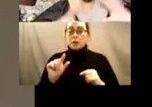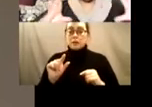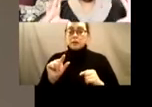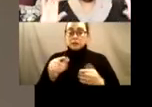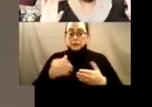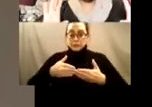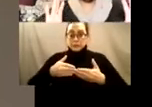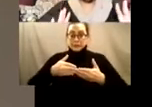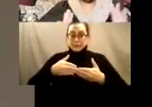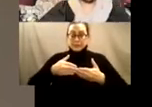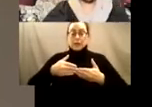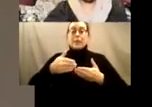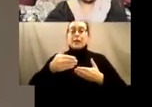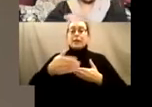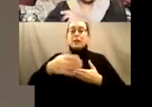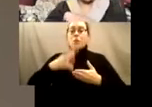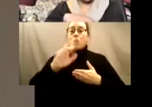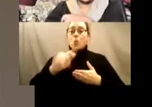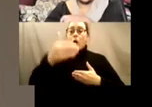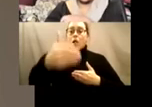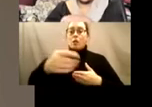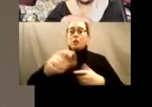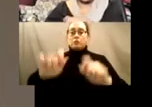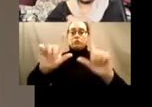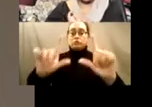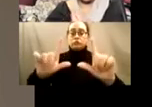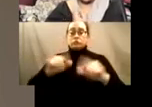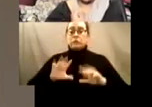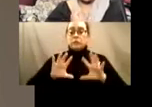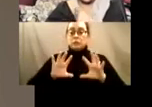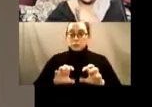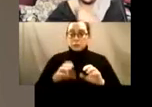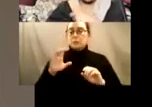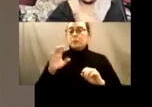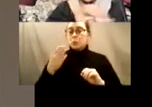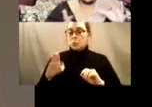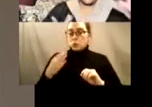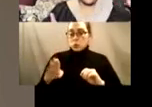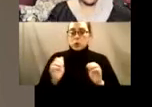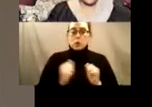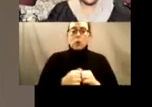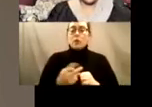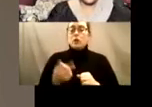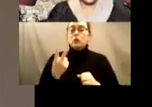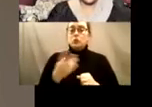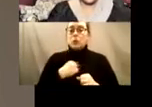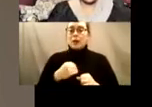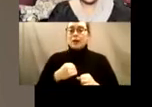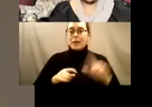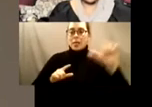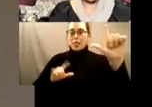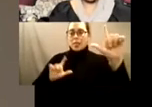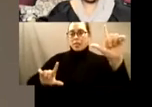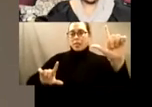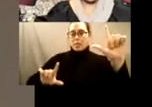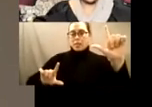a framed quilt on the wall behind it. The rug is dark blue with 2 white L shapes on the